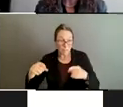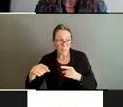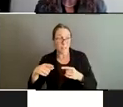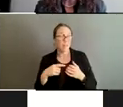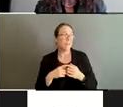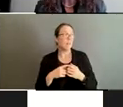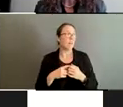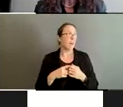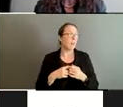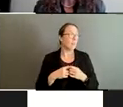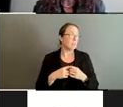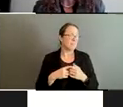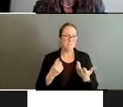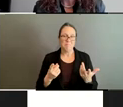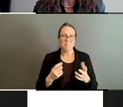issuing out.